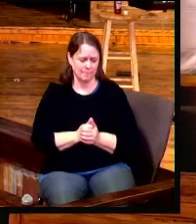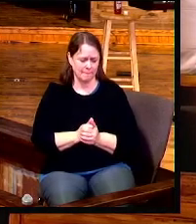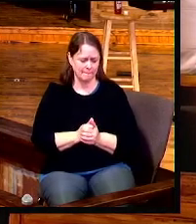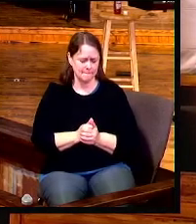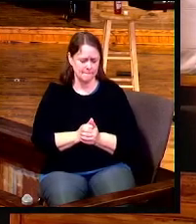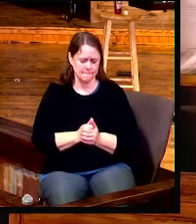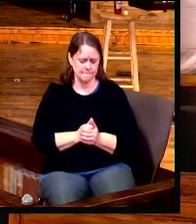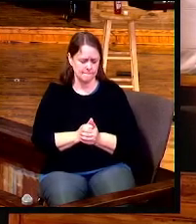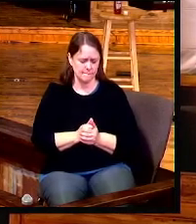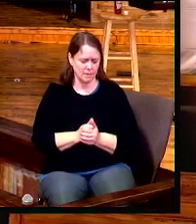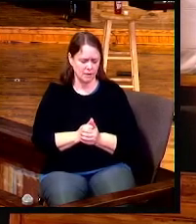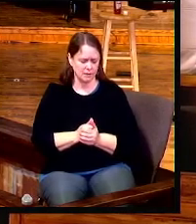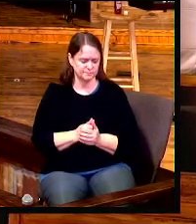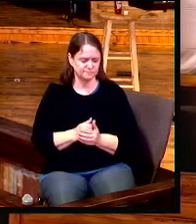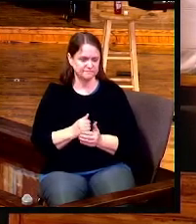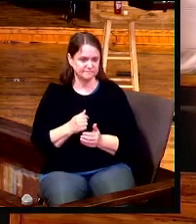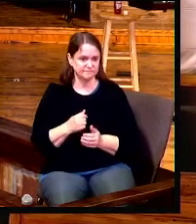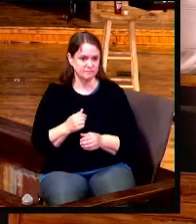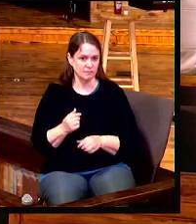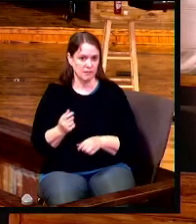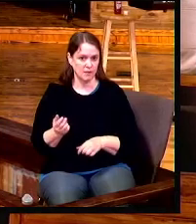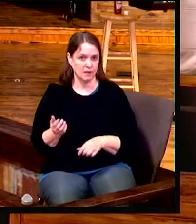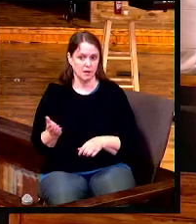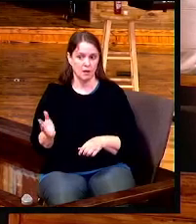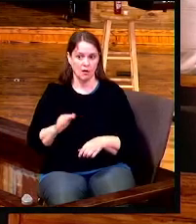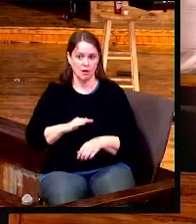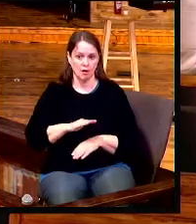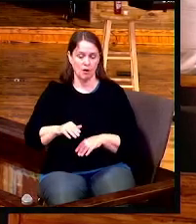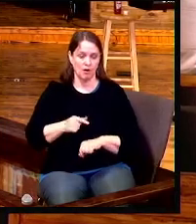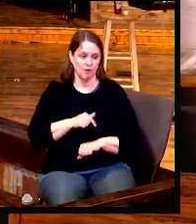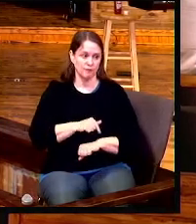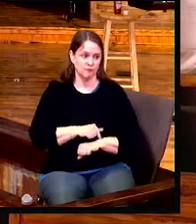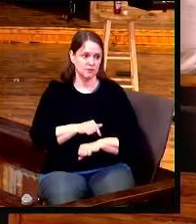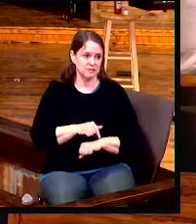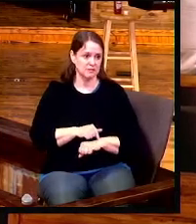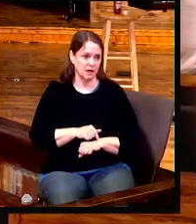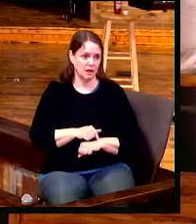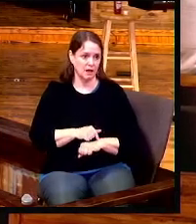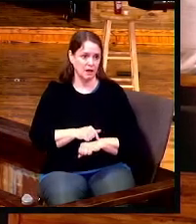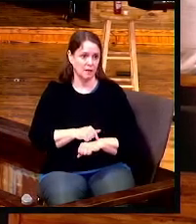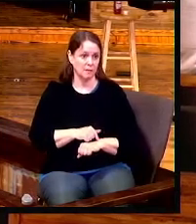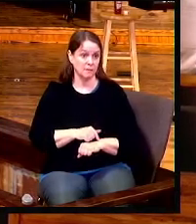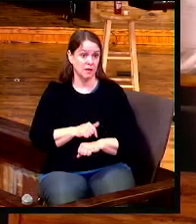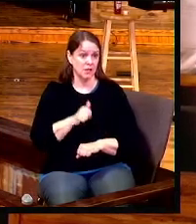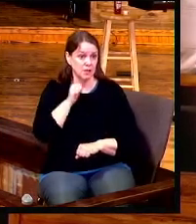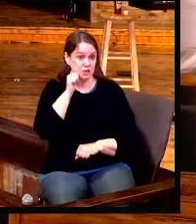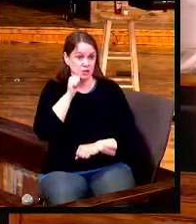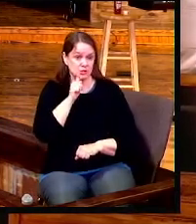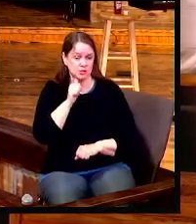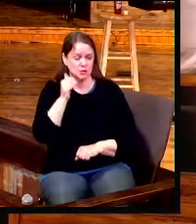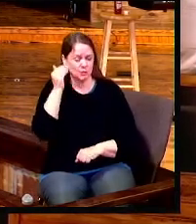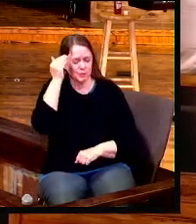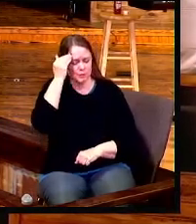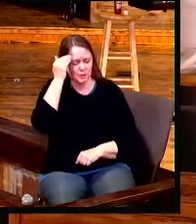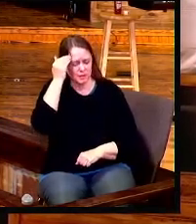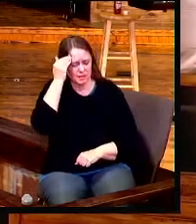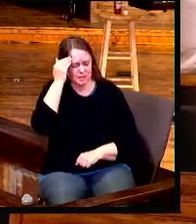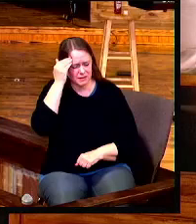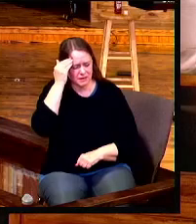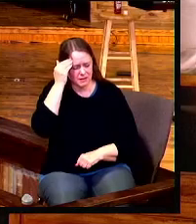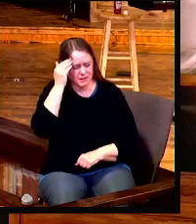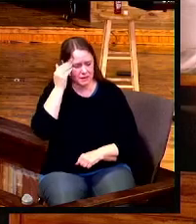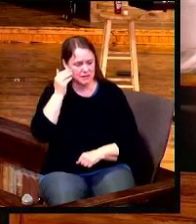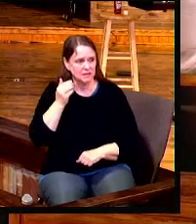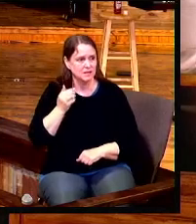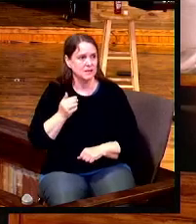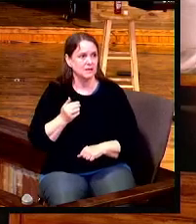Eventually, she would start to believe that she's stupid. If I did it day after day after day after day, every time she tried to accomplish something, every time she